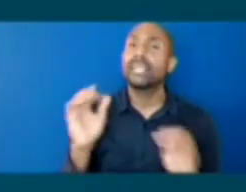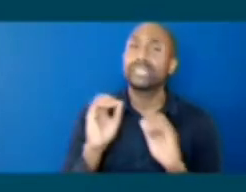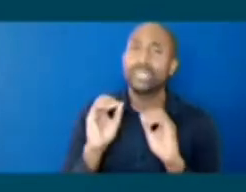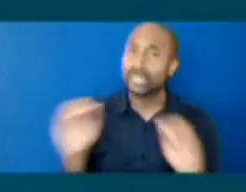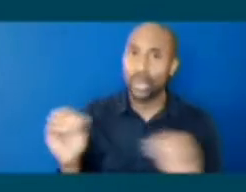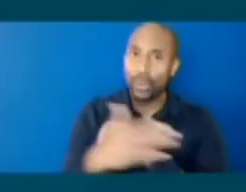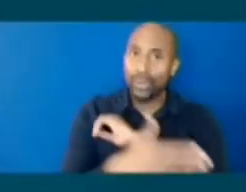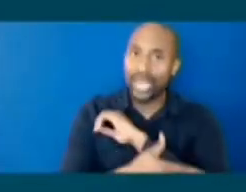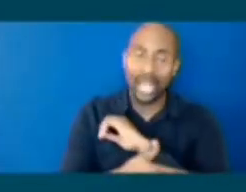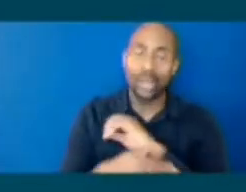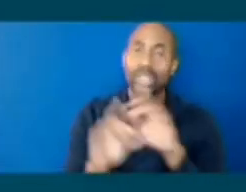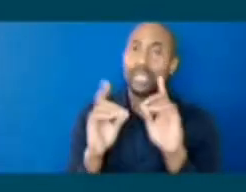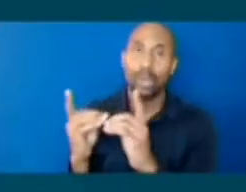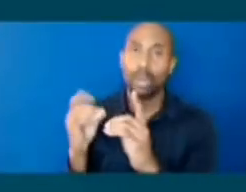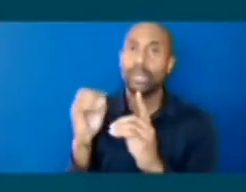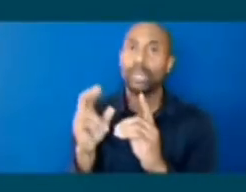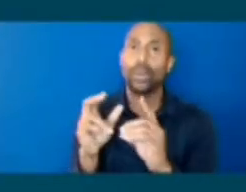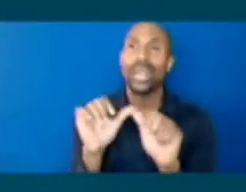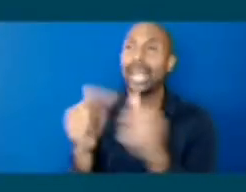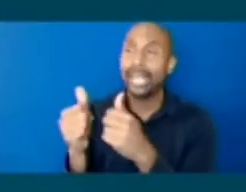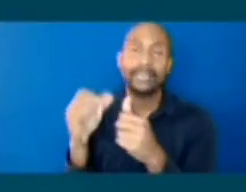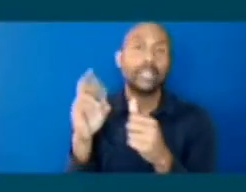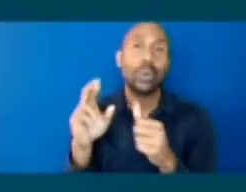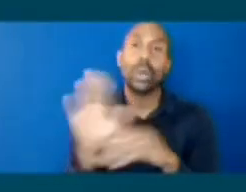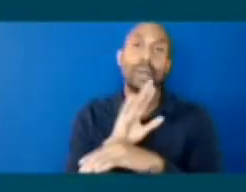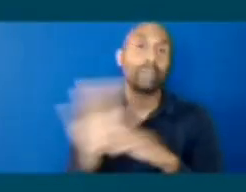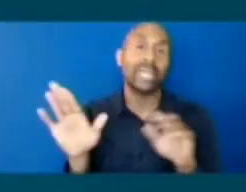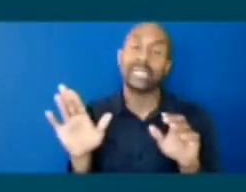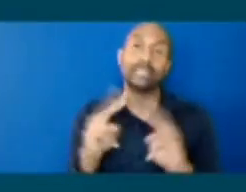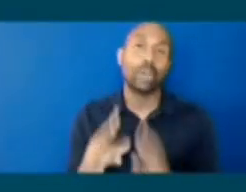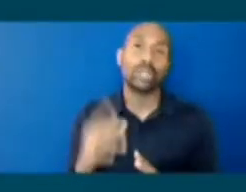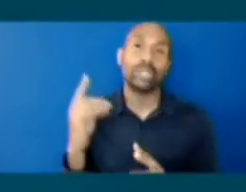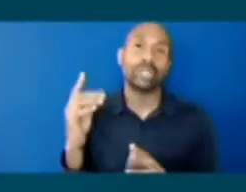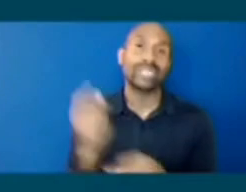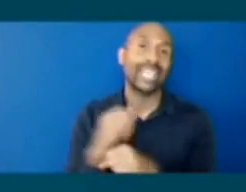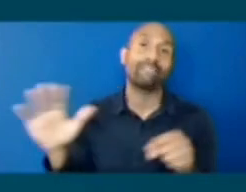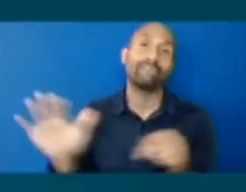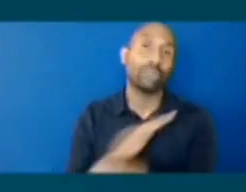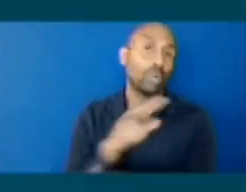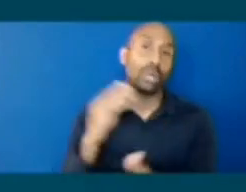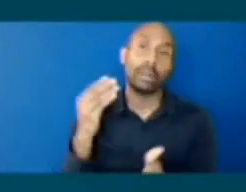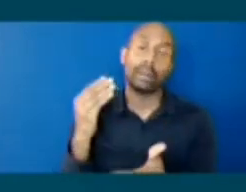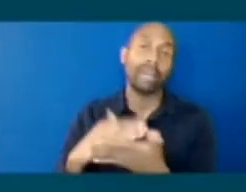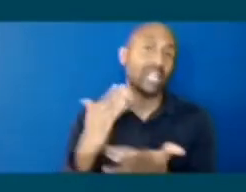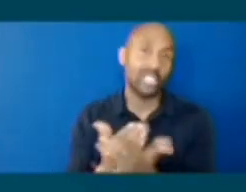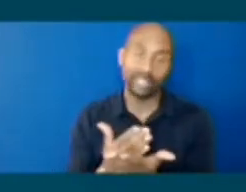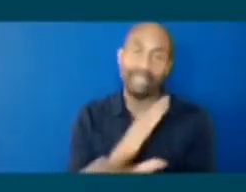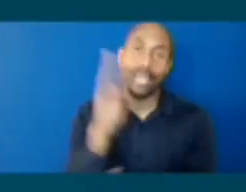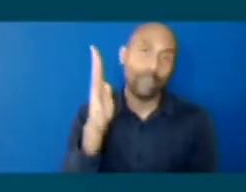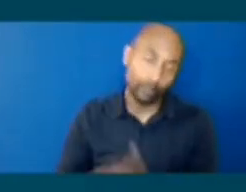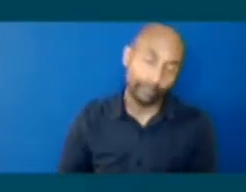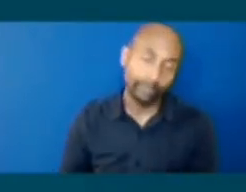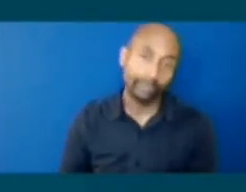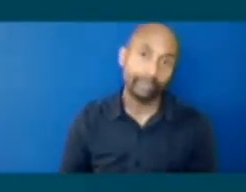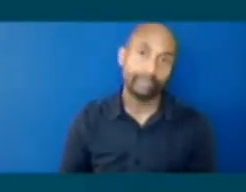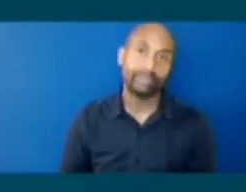receives their full budget request. Doing so would elevate the property tax rate to levels that would be intolerable for residents of Mecklenburg